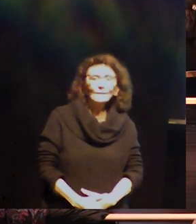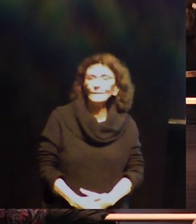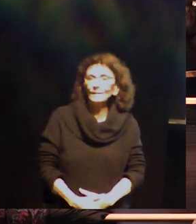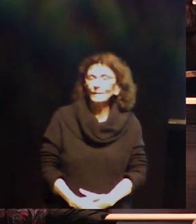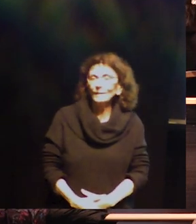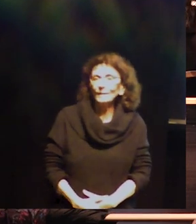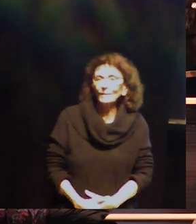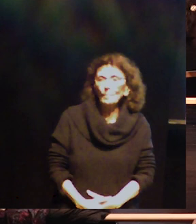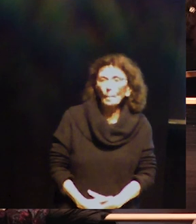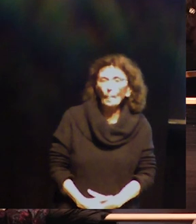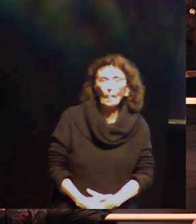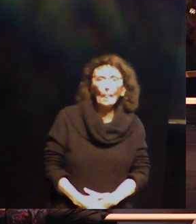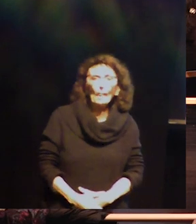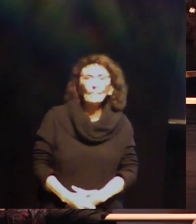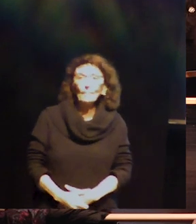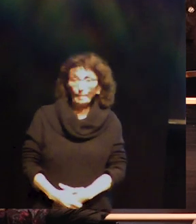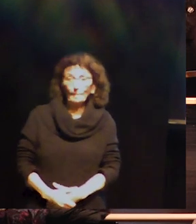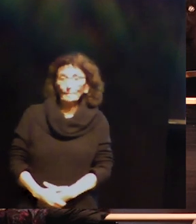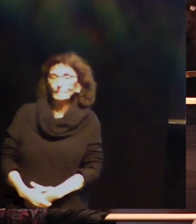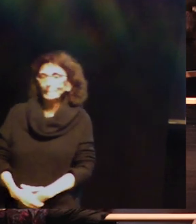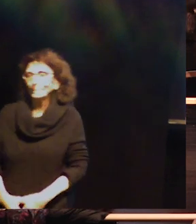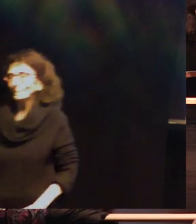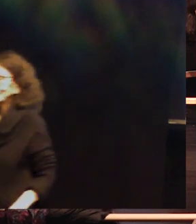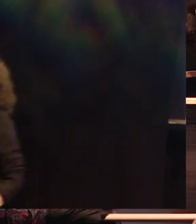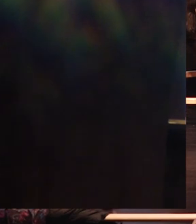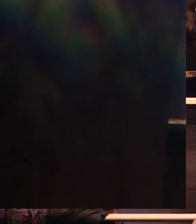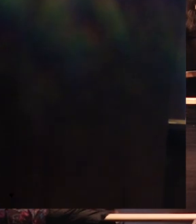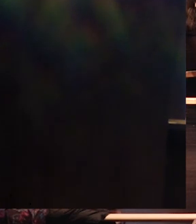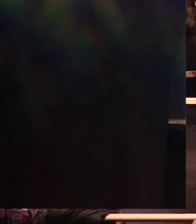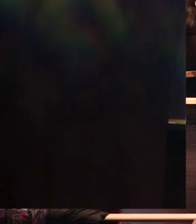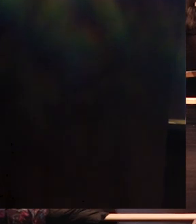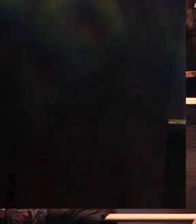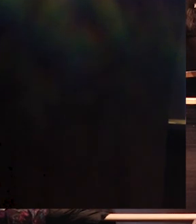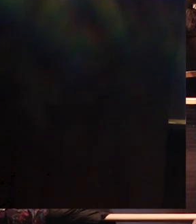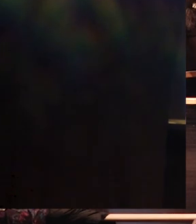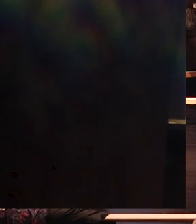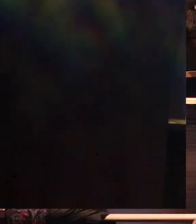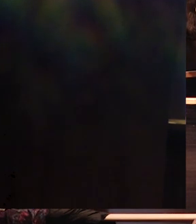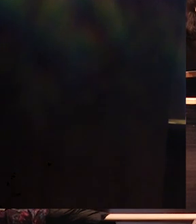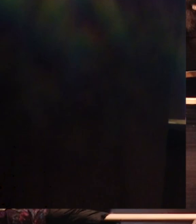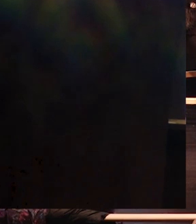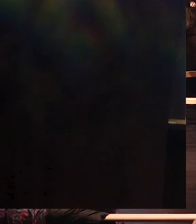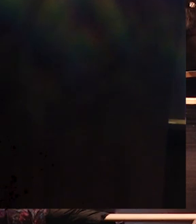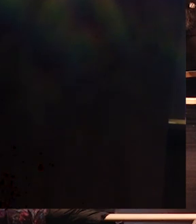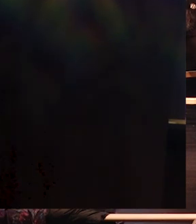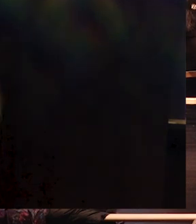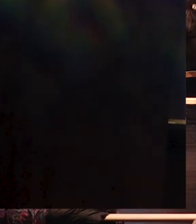Let's go to Q&A. The New York audience can't be quiet, right? We have someone up.